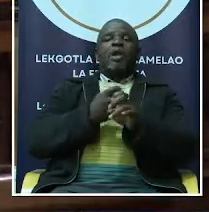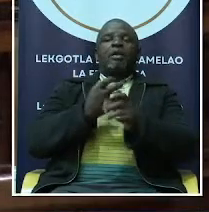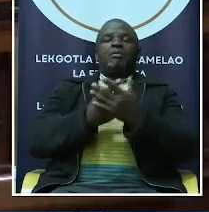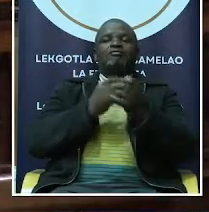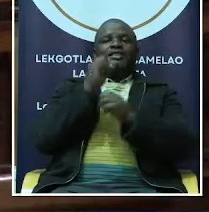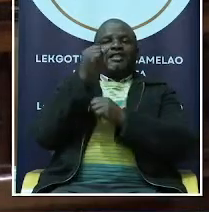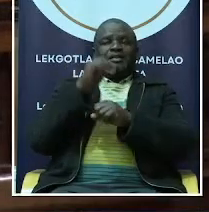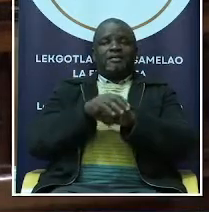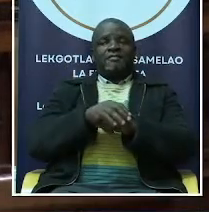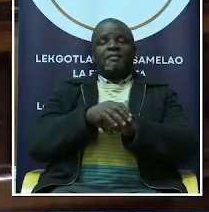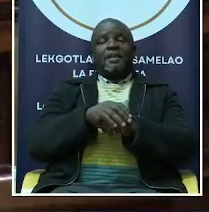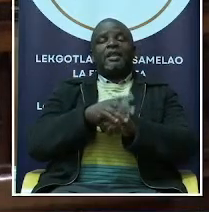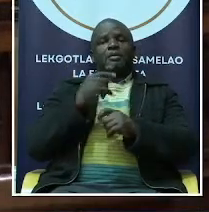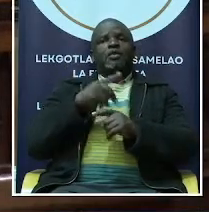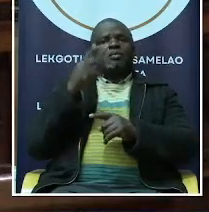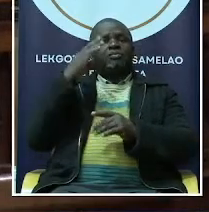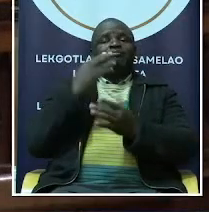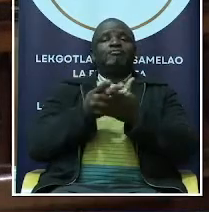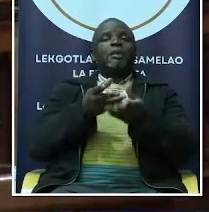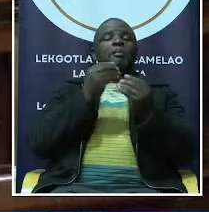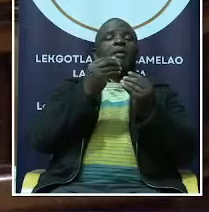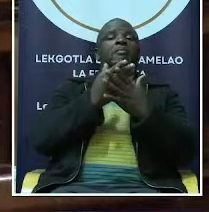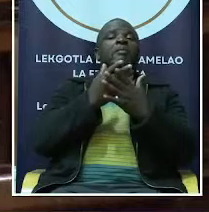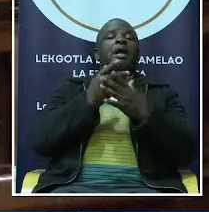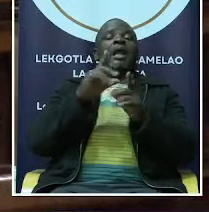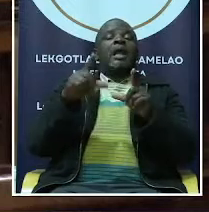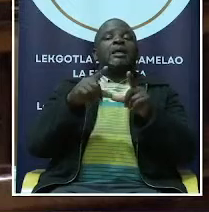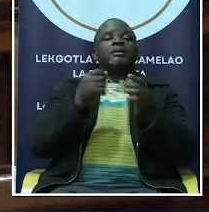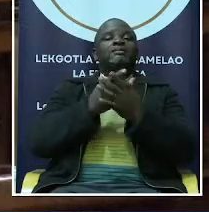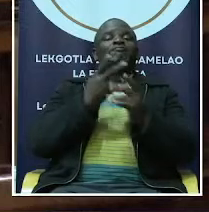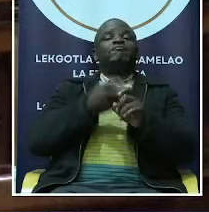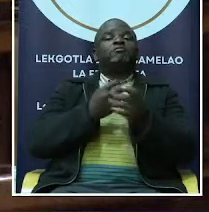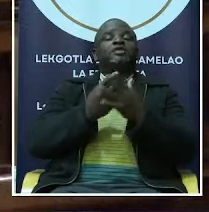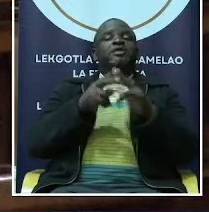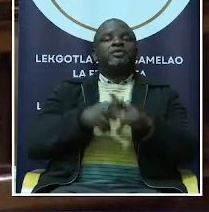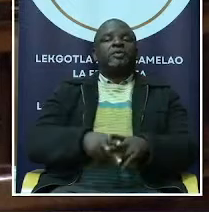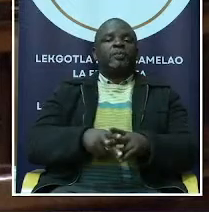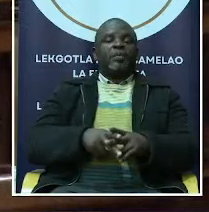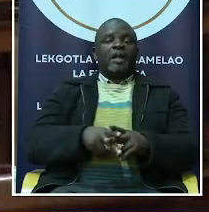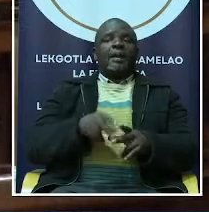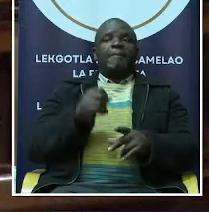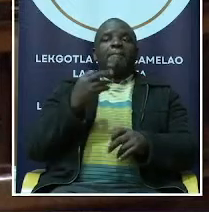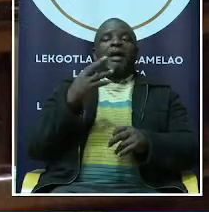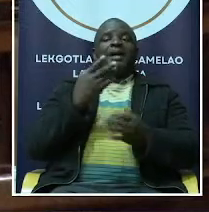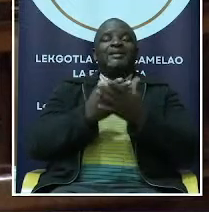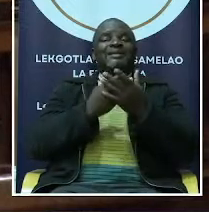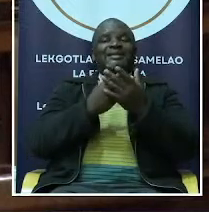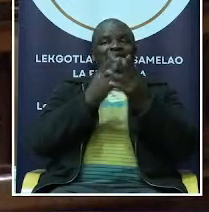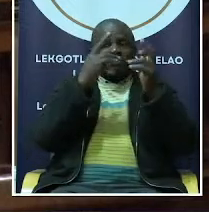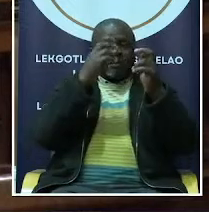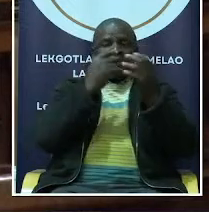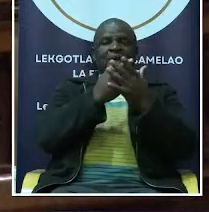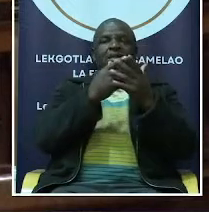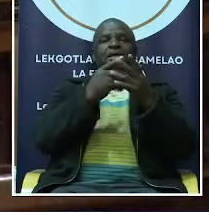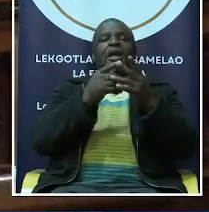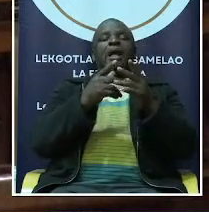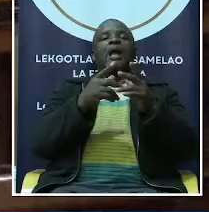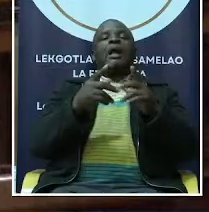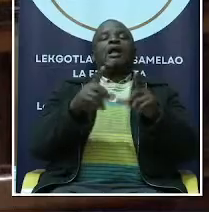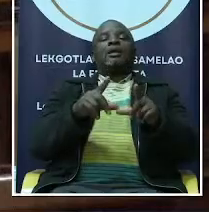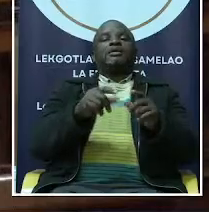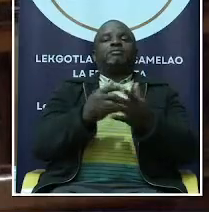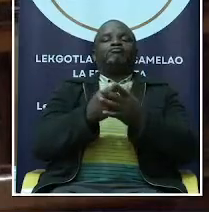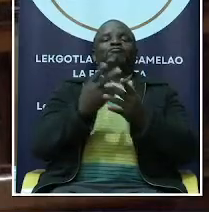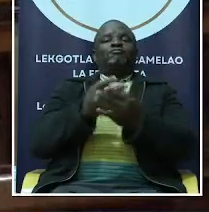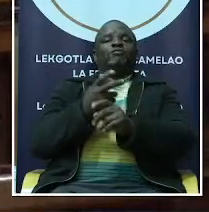we have noted that getting a liquor license is very difficult. But within the liquor license issue, we will again